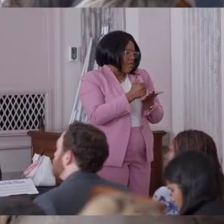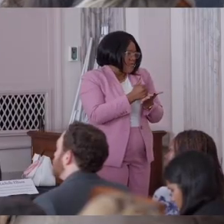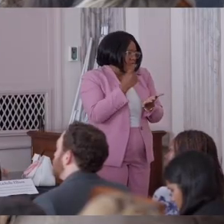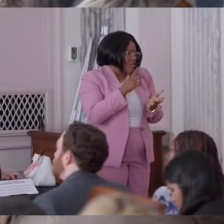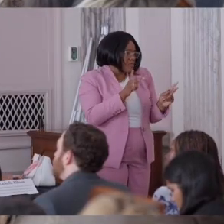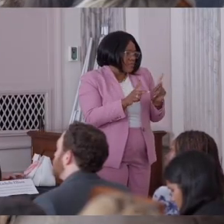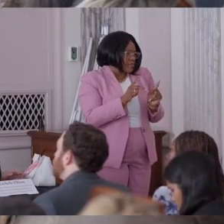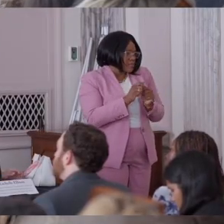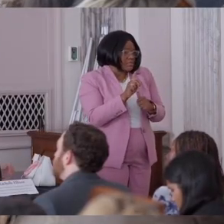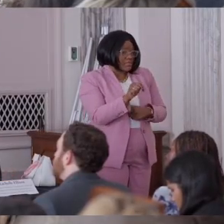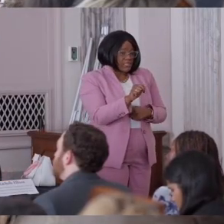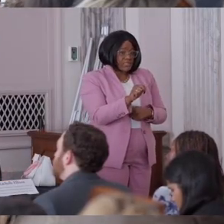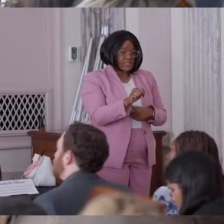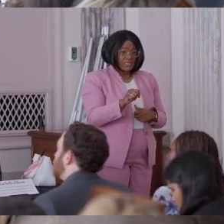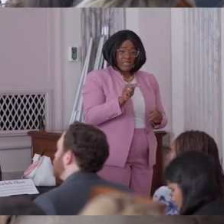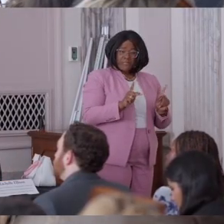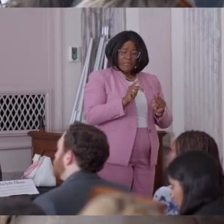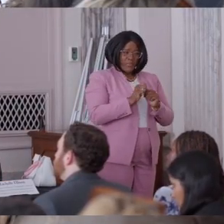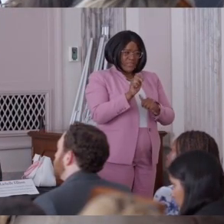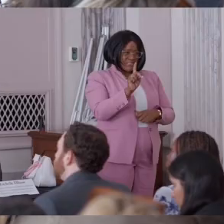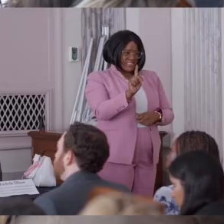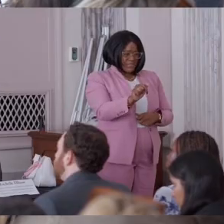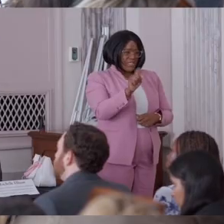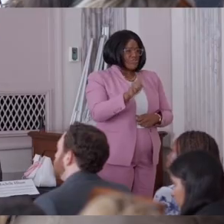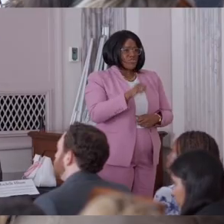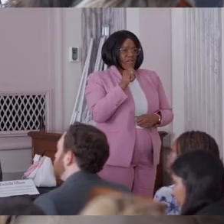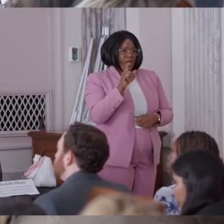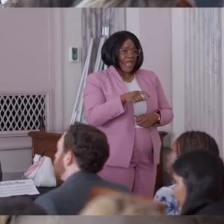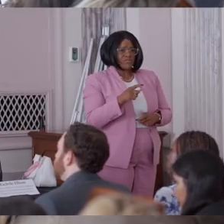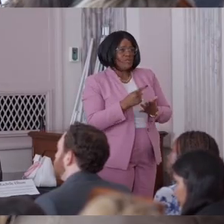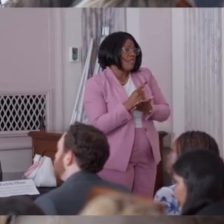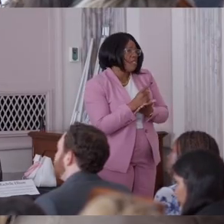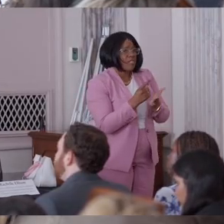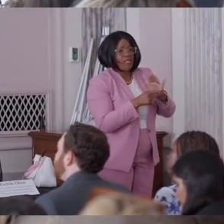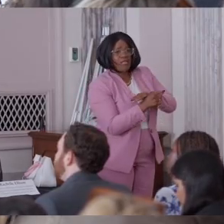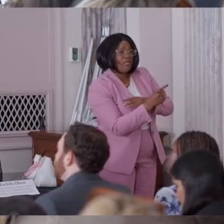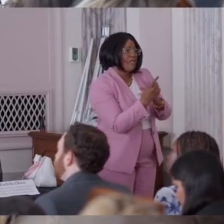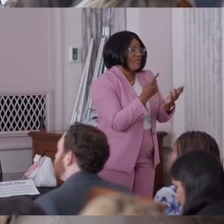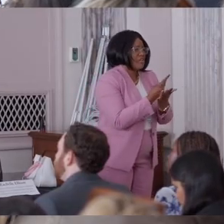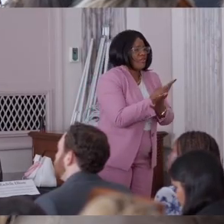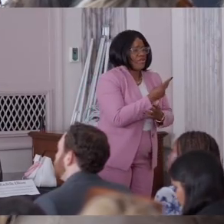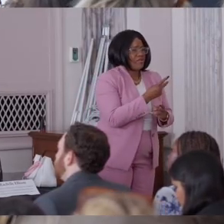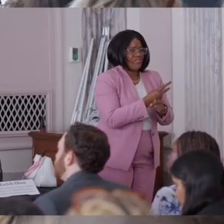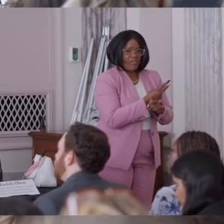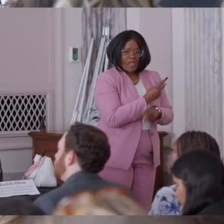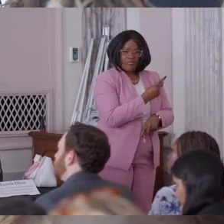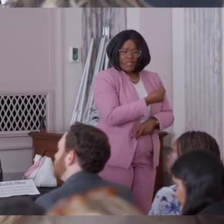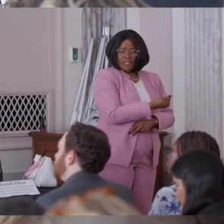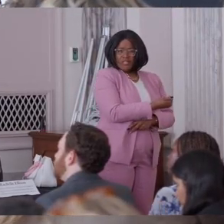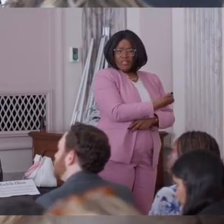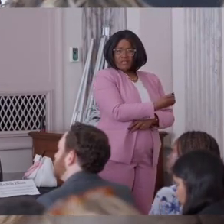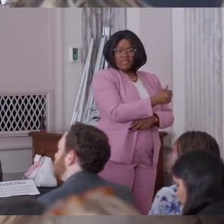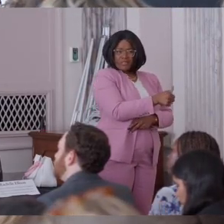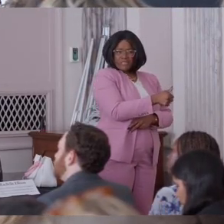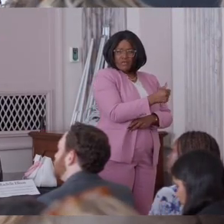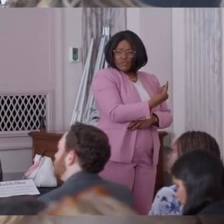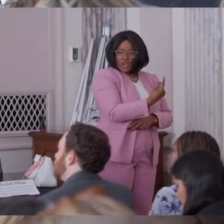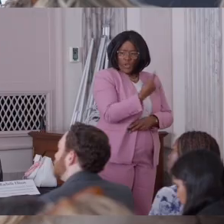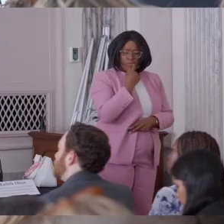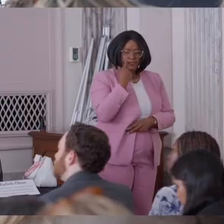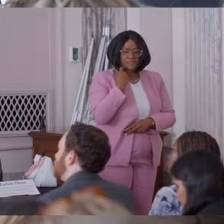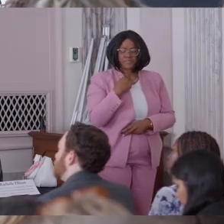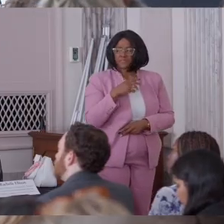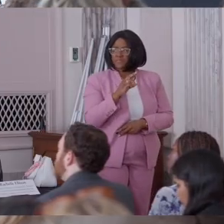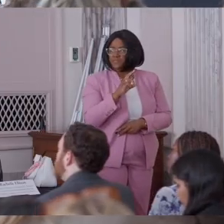because people with disabilities shouldn't have to navigate these systems alone. Thank you so much.